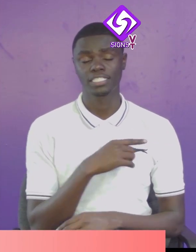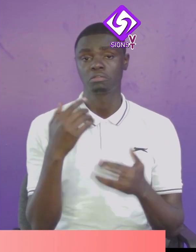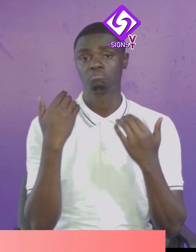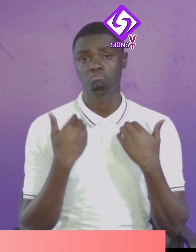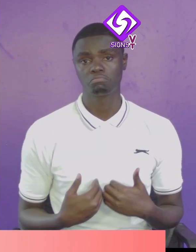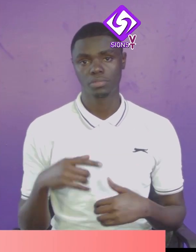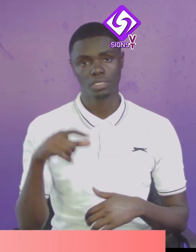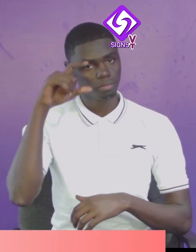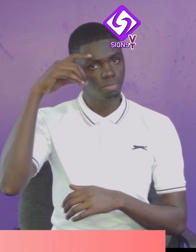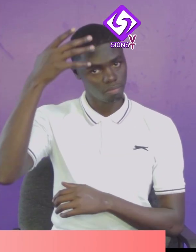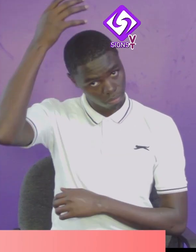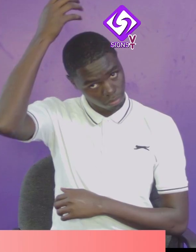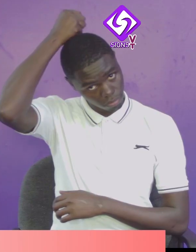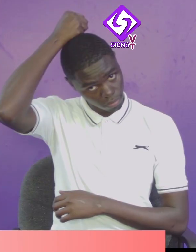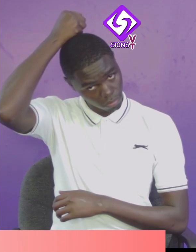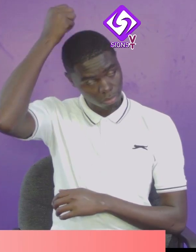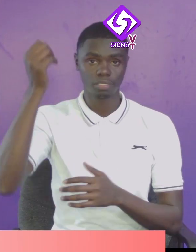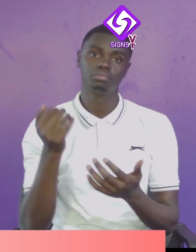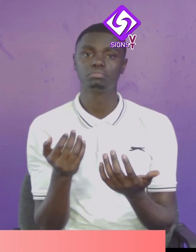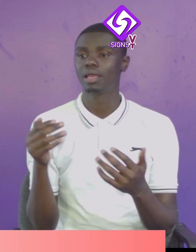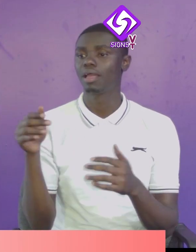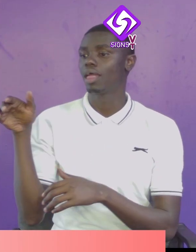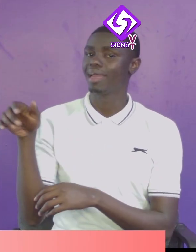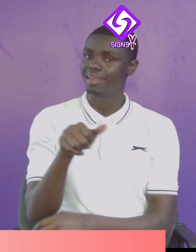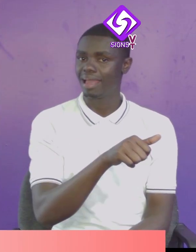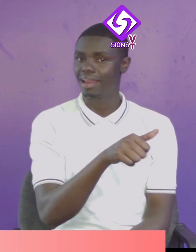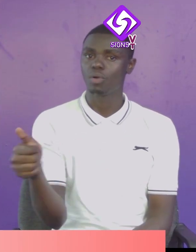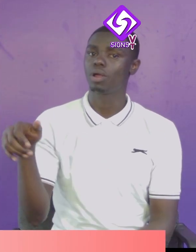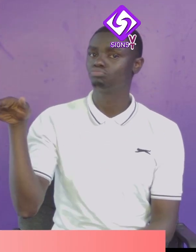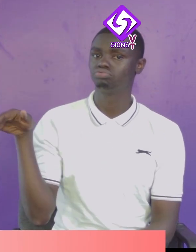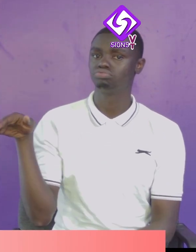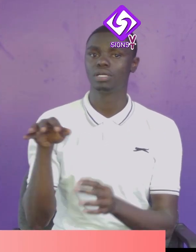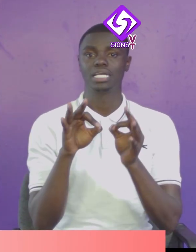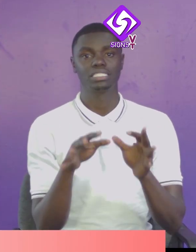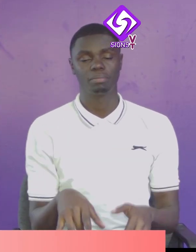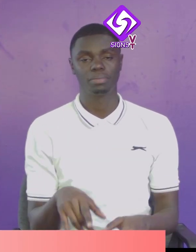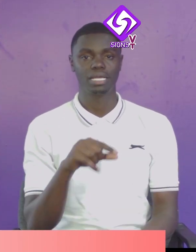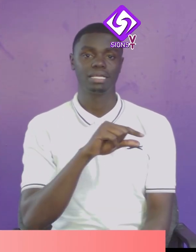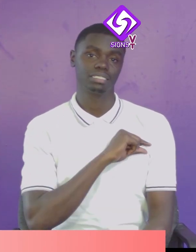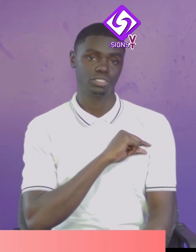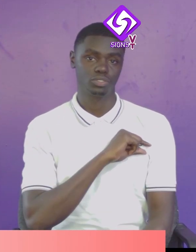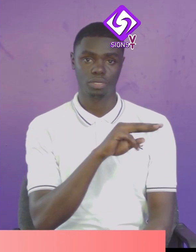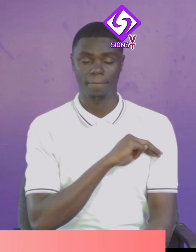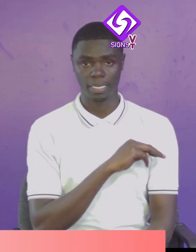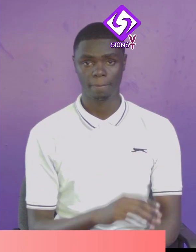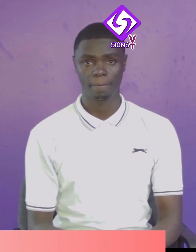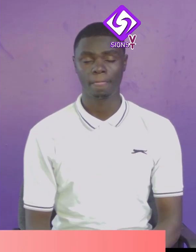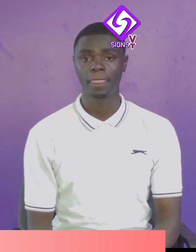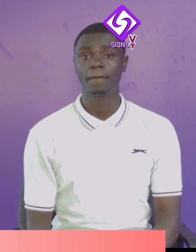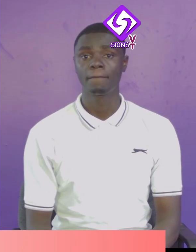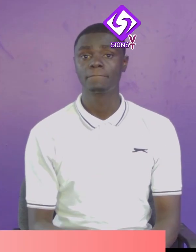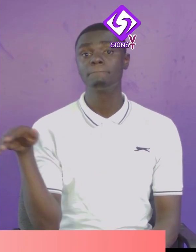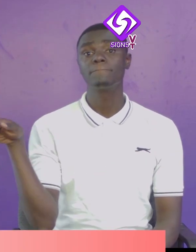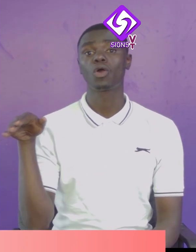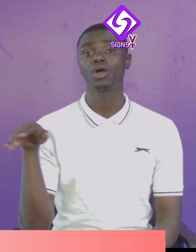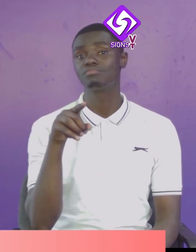Bill Clinton Odiambo, alongside my colleague, Mr. Felix Makona. My second language interpreter this afternoon is Gideon Maina. Mr. Makona, how are